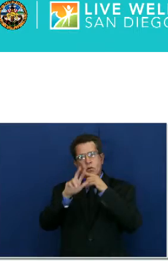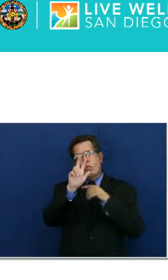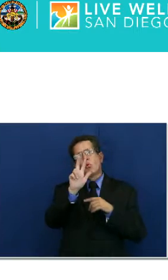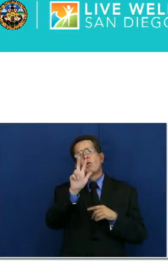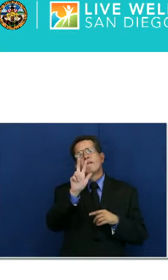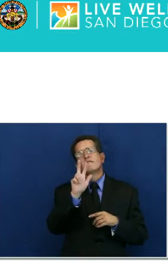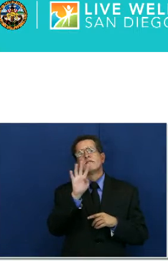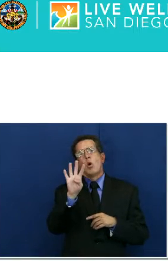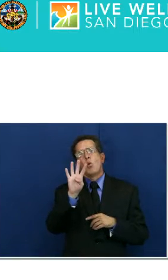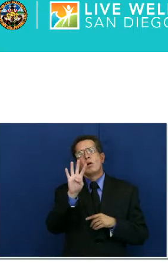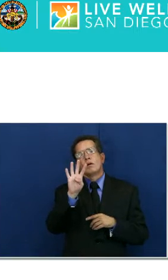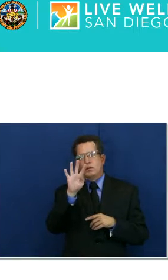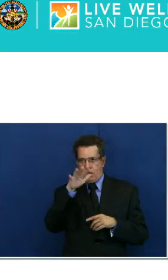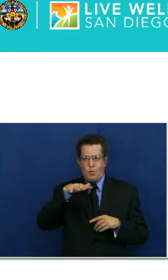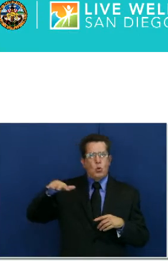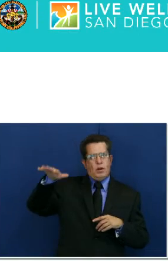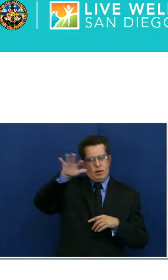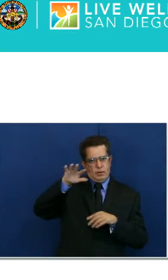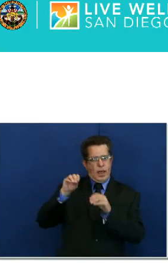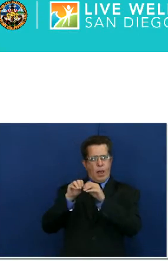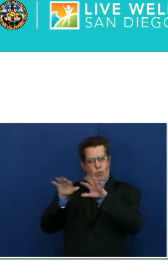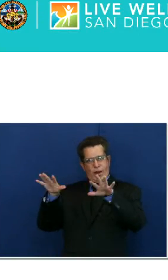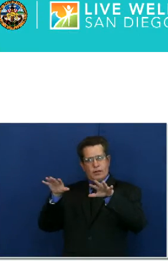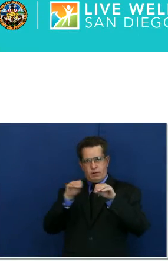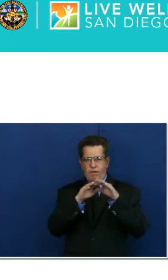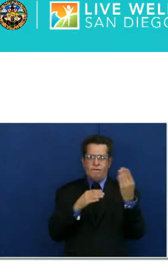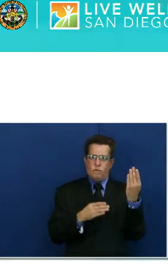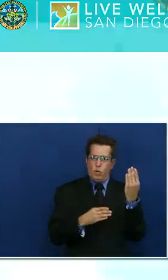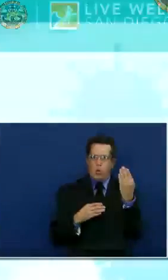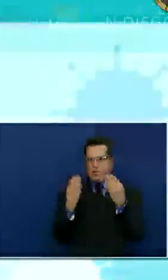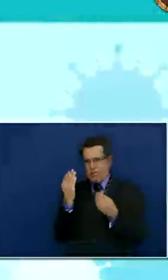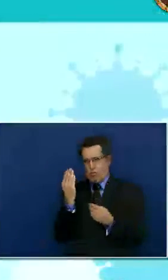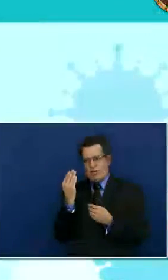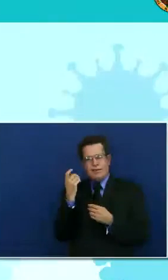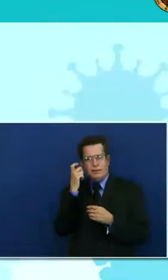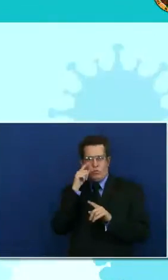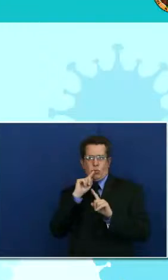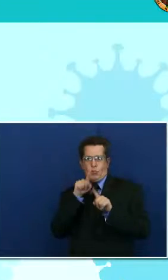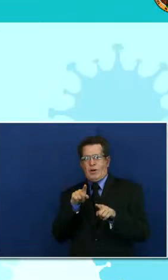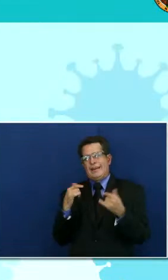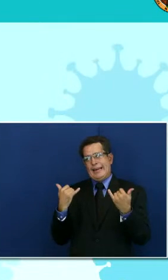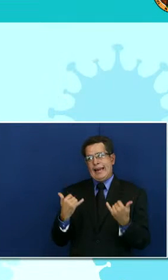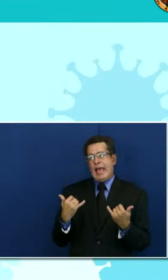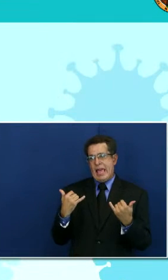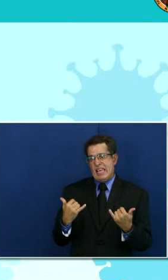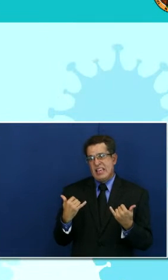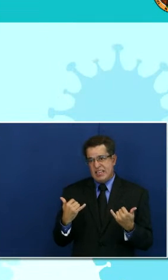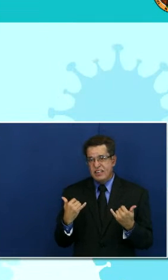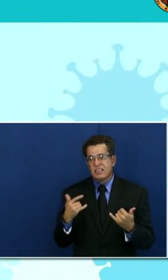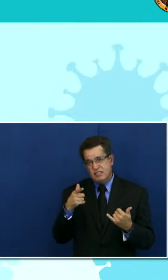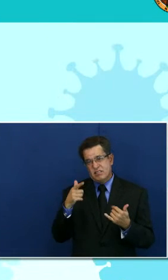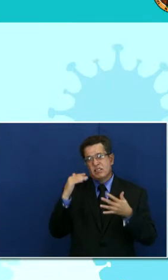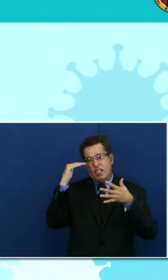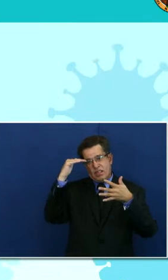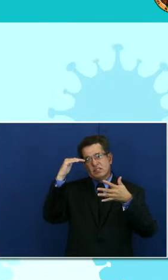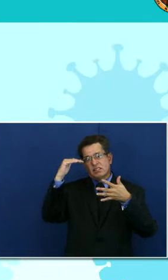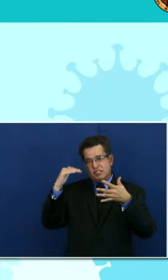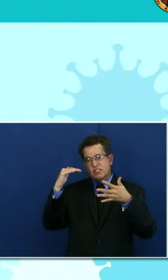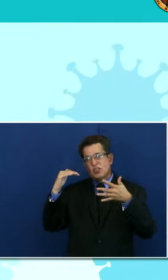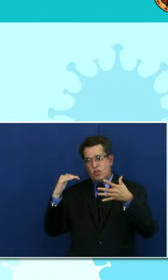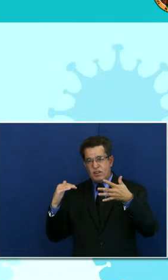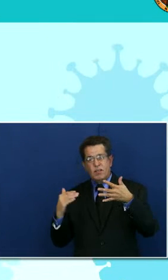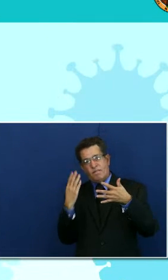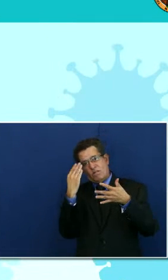34 total community outbreaks, with 14 being reported just today. And in the next slide, this lists